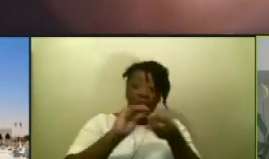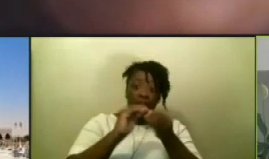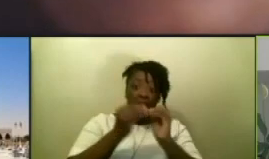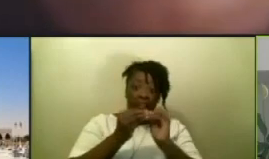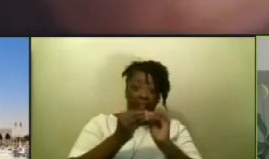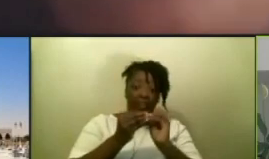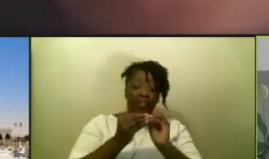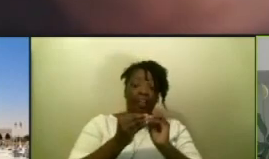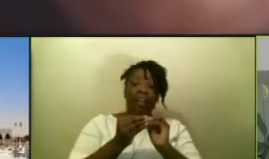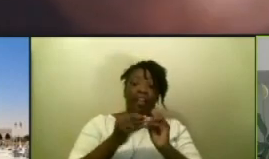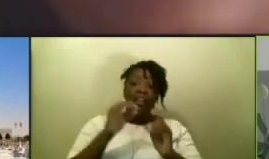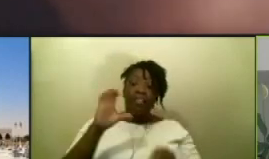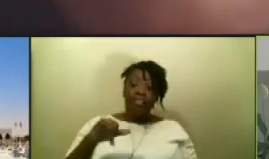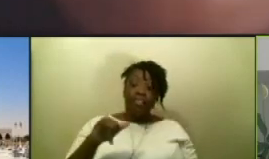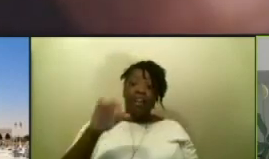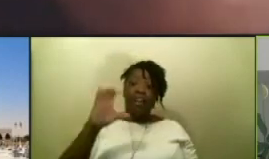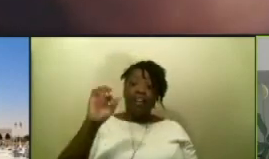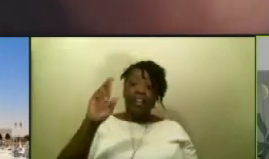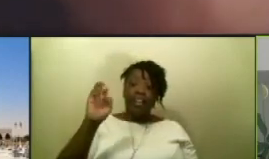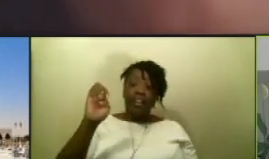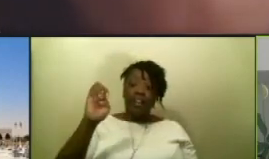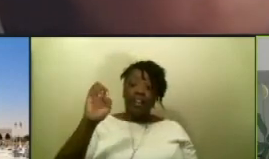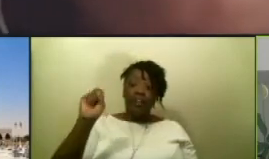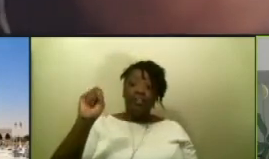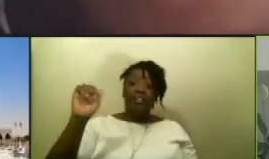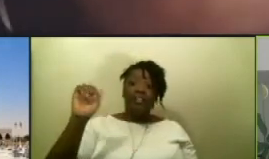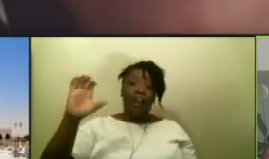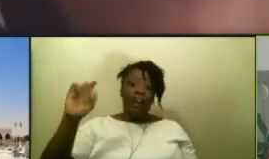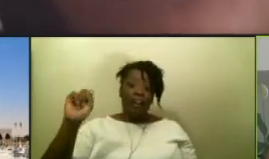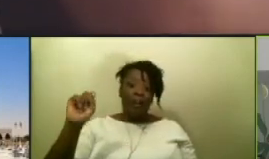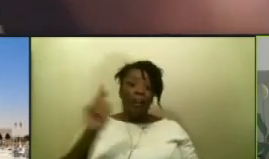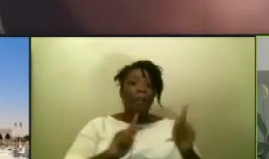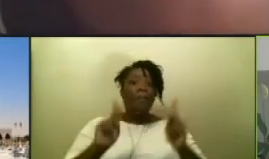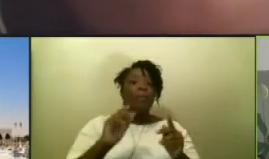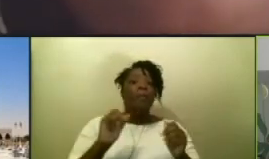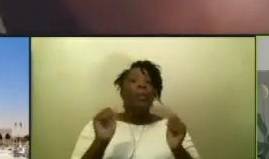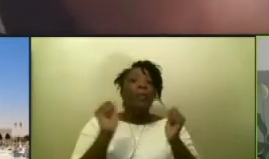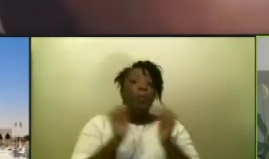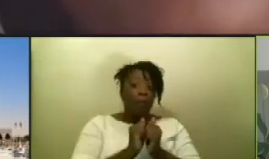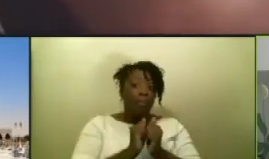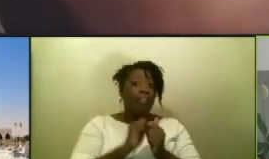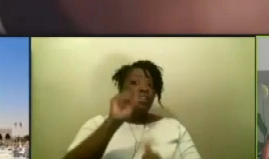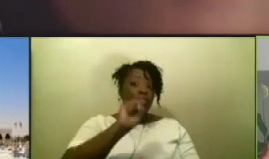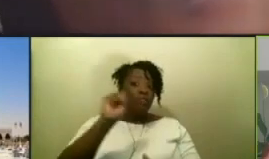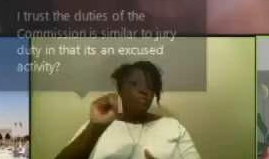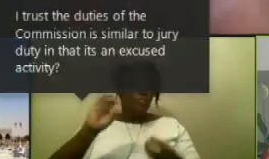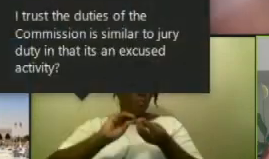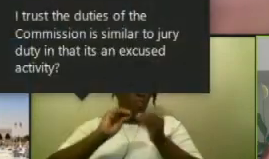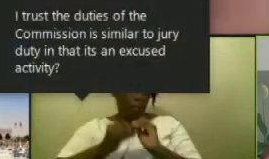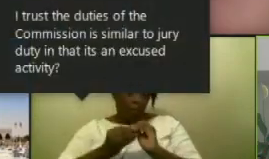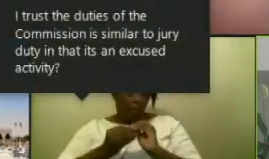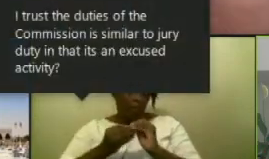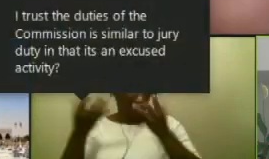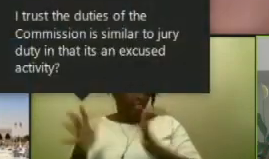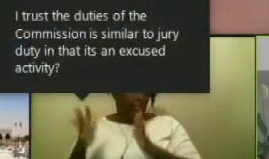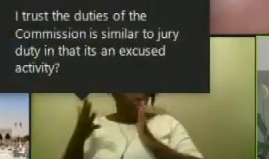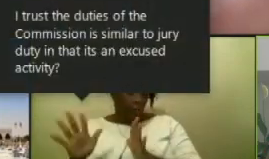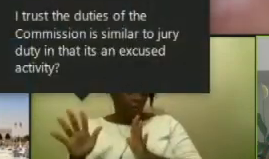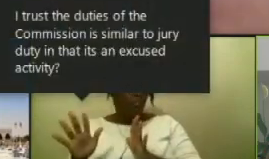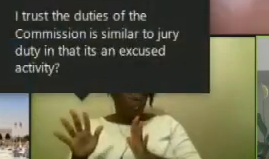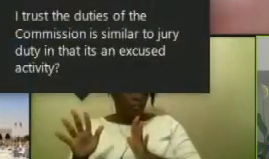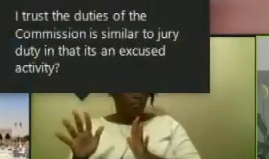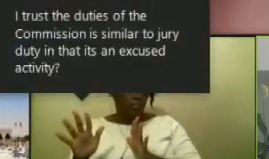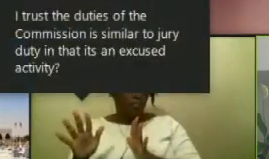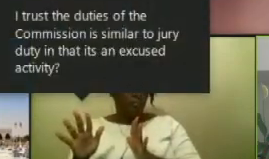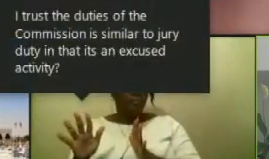The CARES Act only allowed people with Social Security, who filed taxes with Social Security numbers, to get